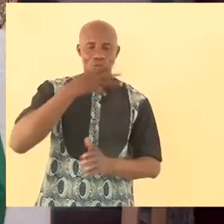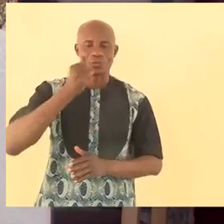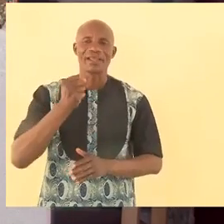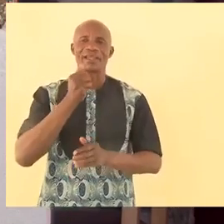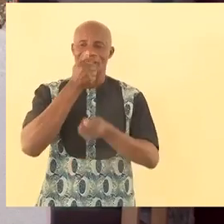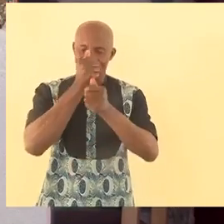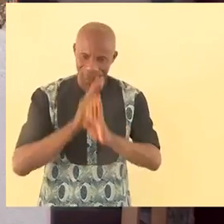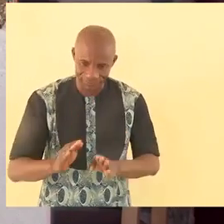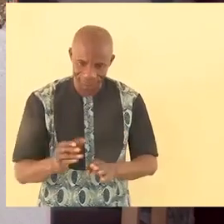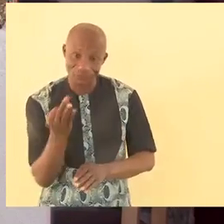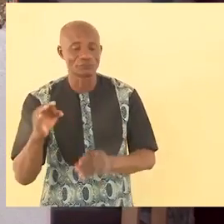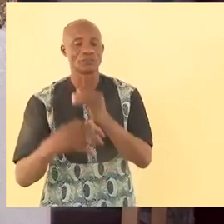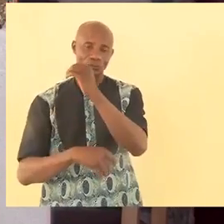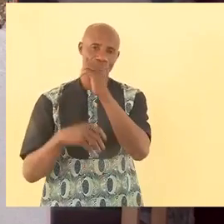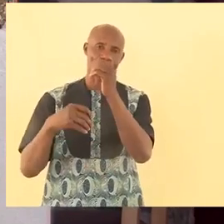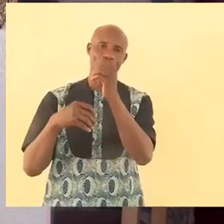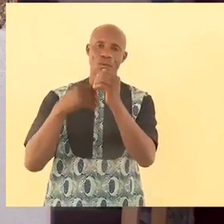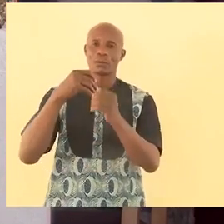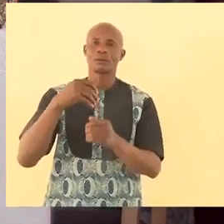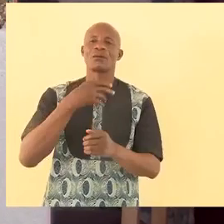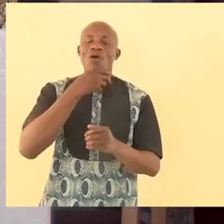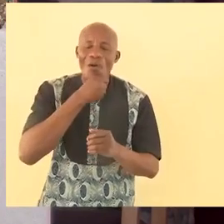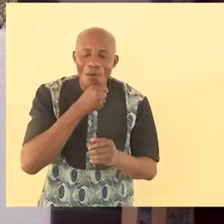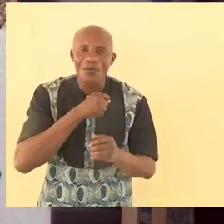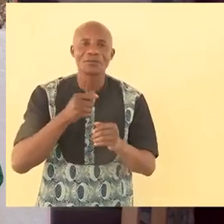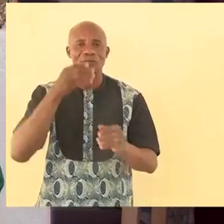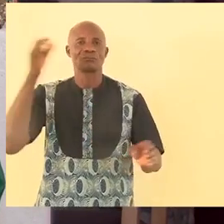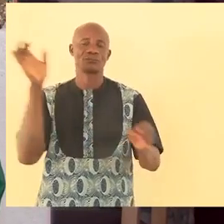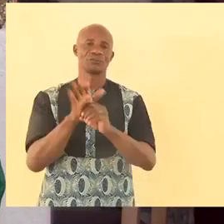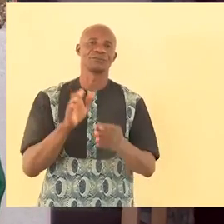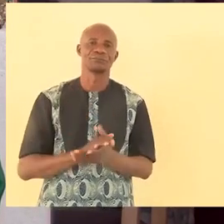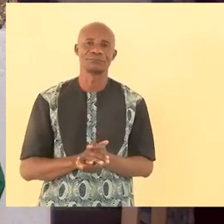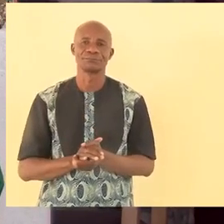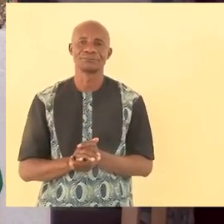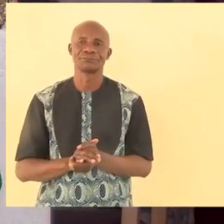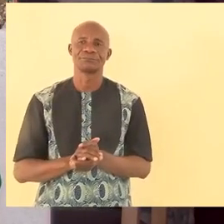Those were the blessings of the old covenant.